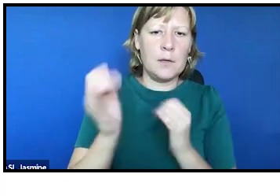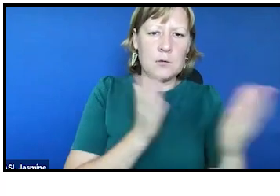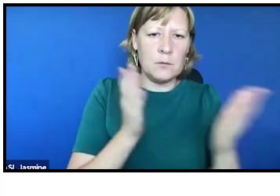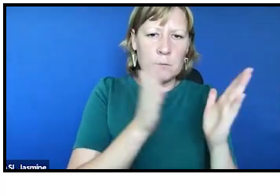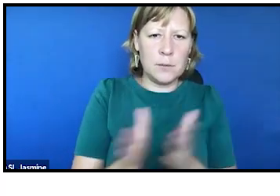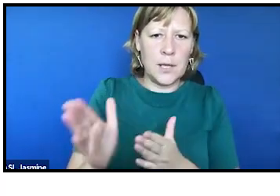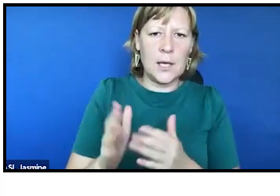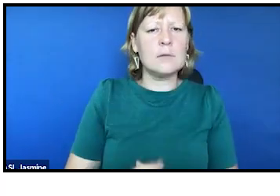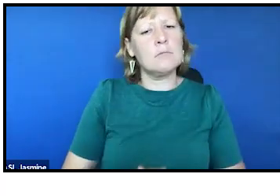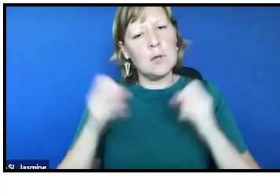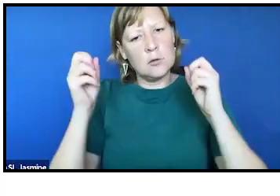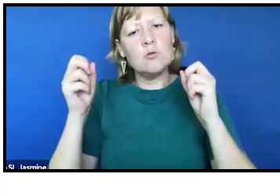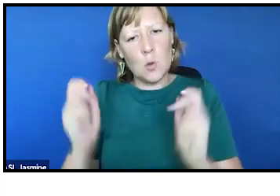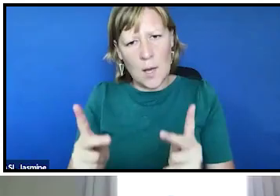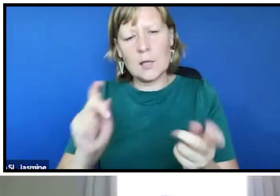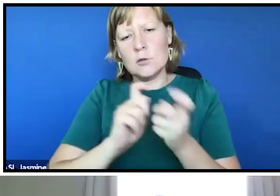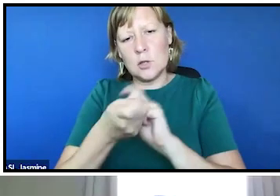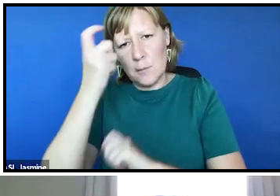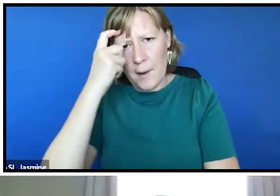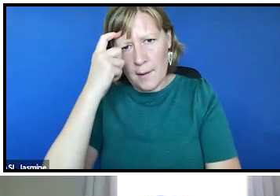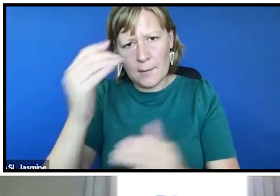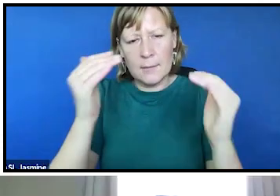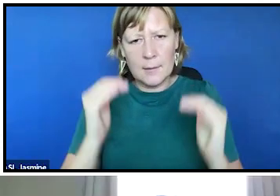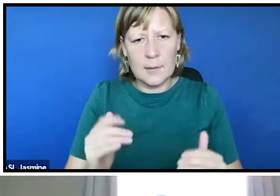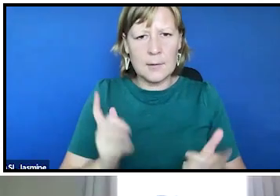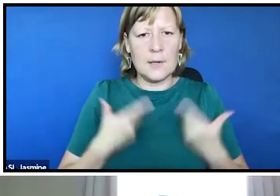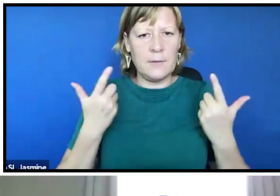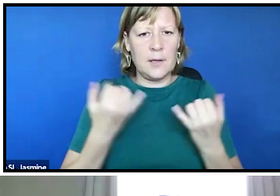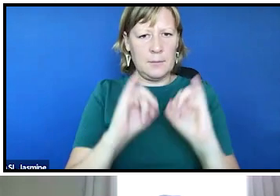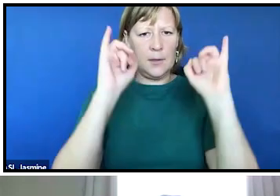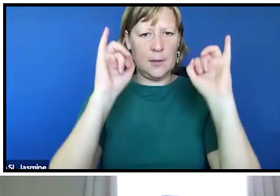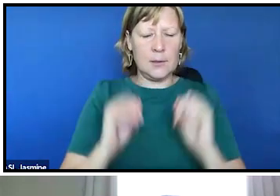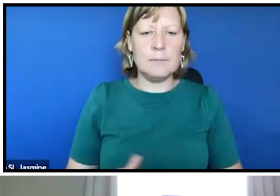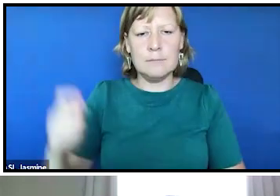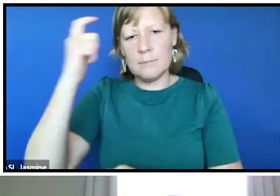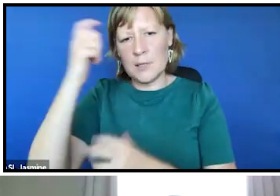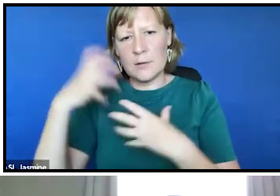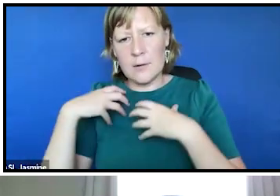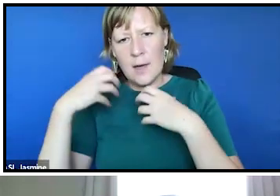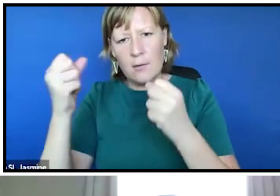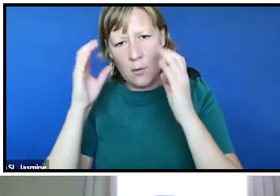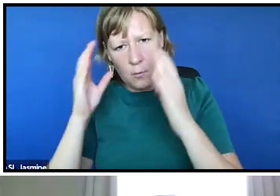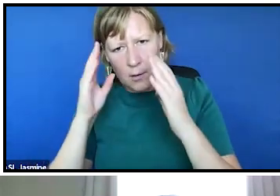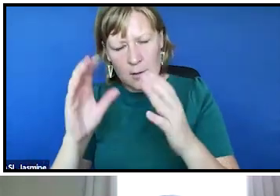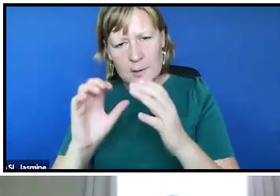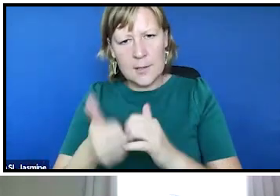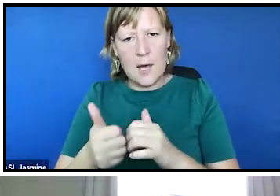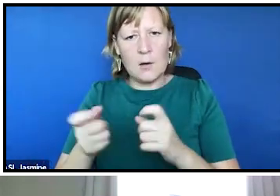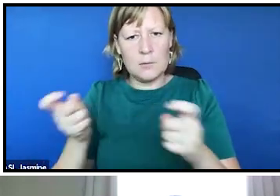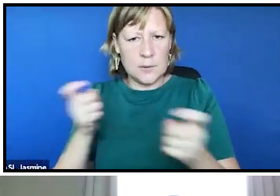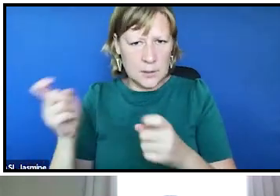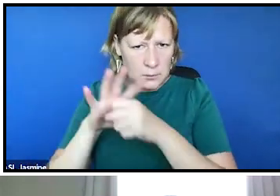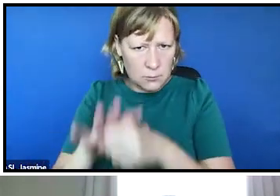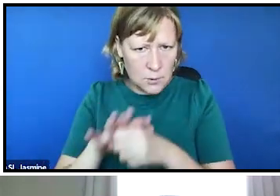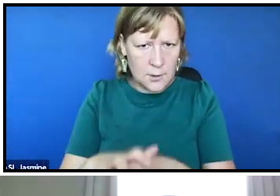about bullying. Ooh, I love how you read that like a convert, like ta-da! Yeah, I know, She tricked right?